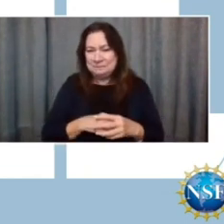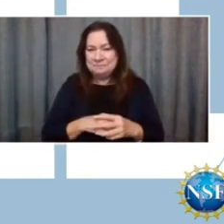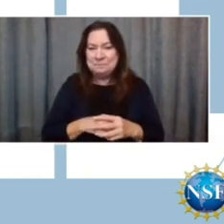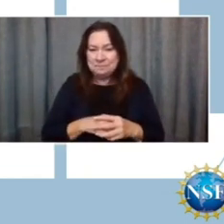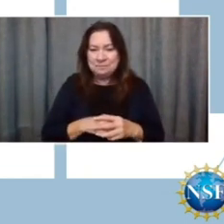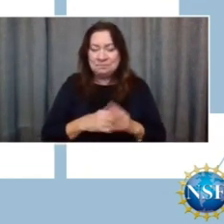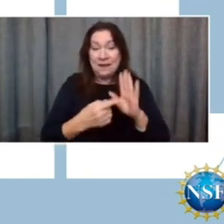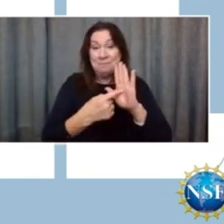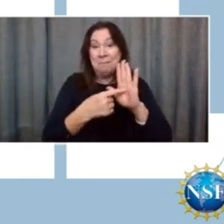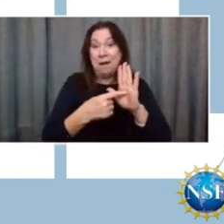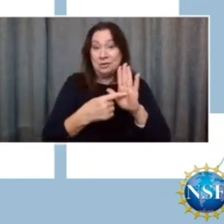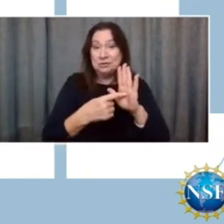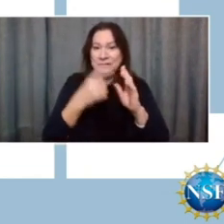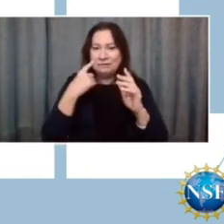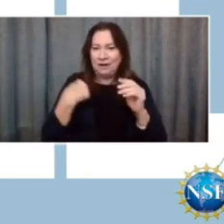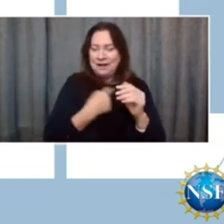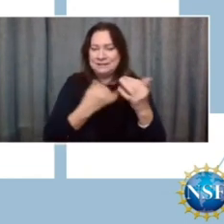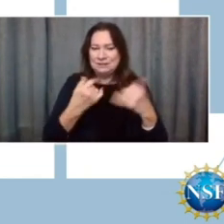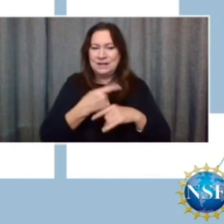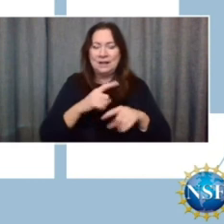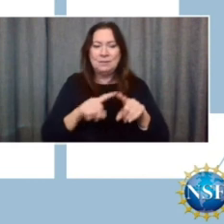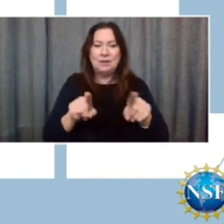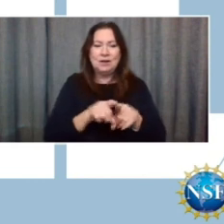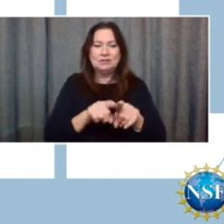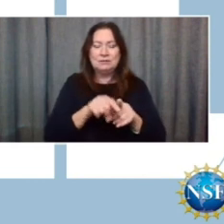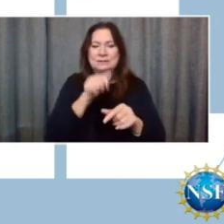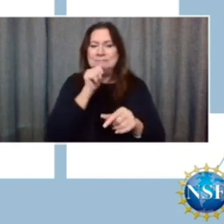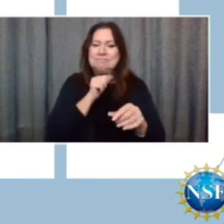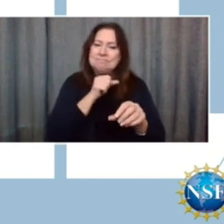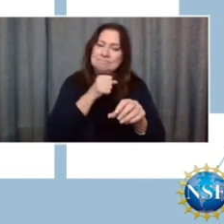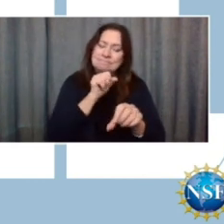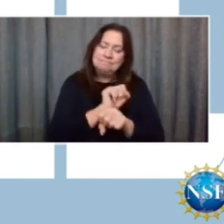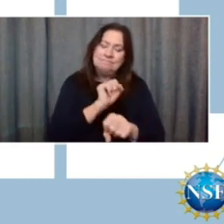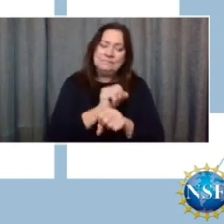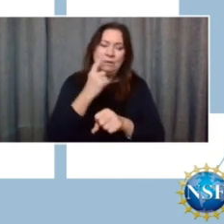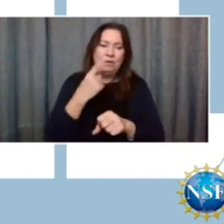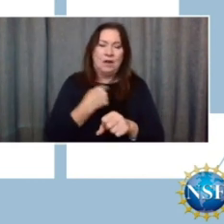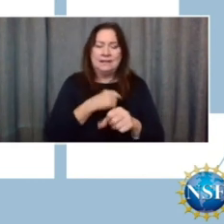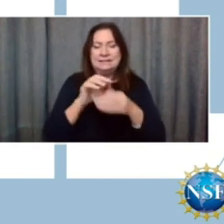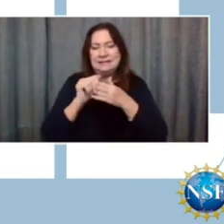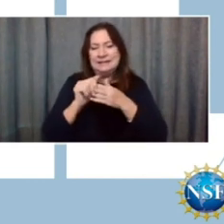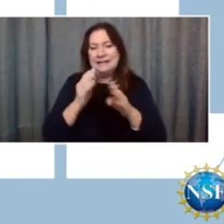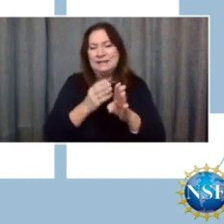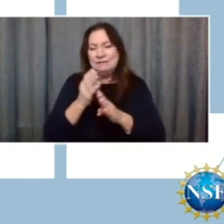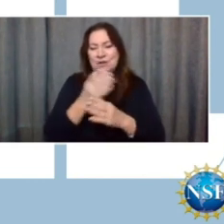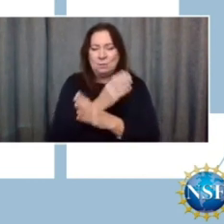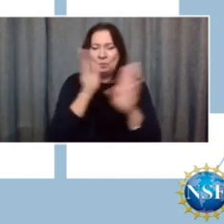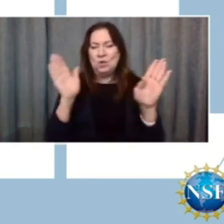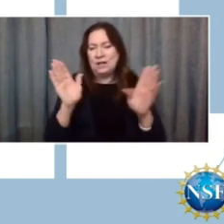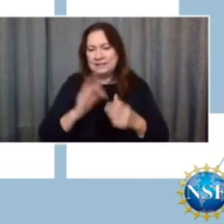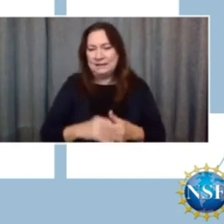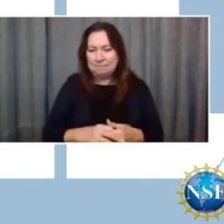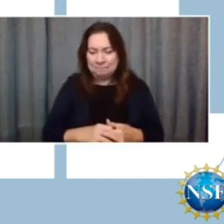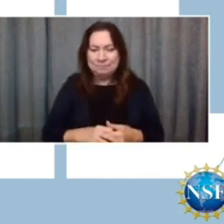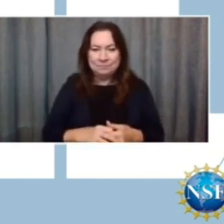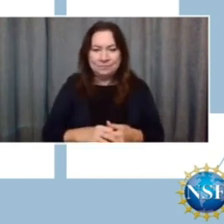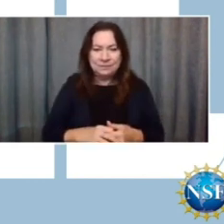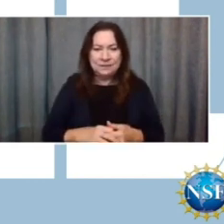modeled for us, but also the deep rigor and the potential for us to lead the field more broadly. So